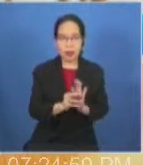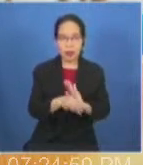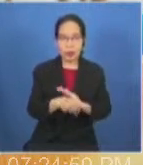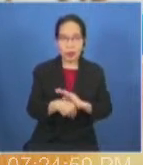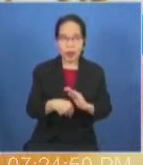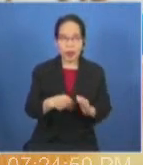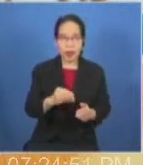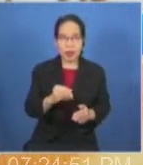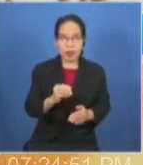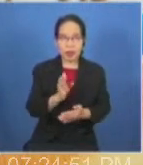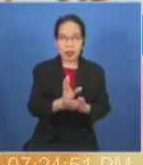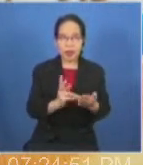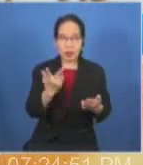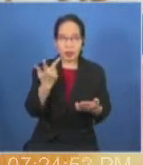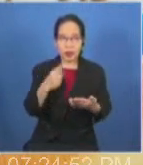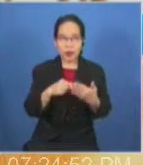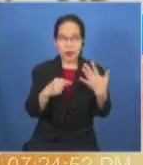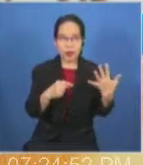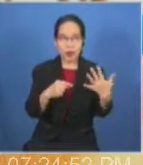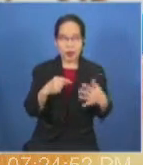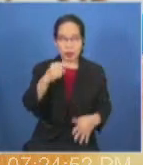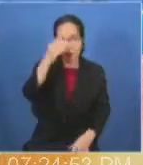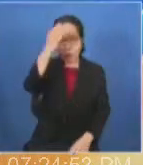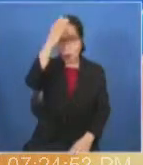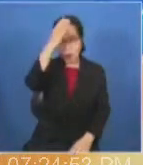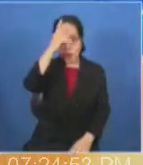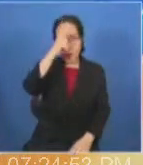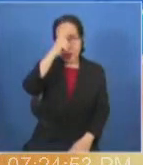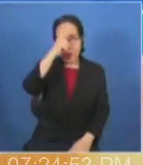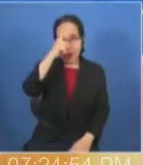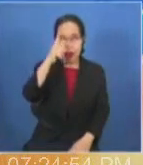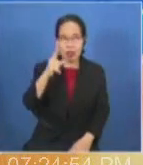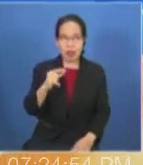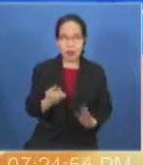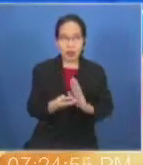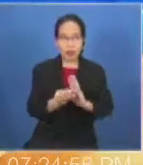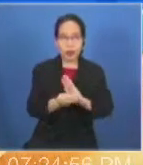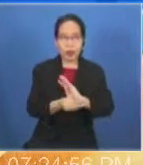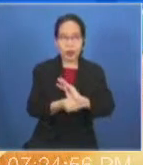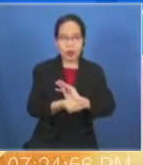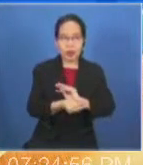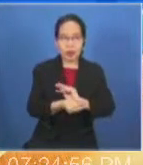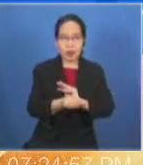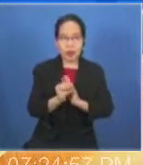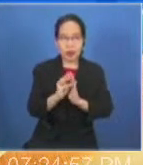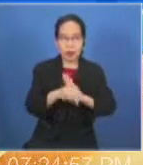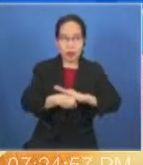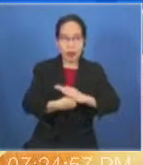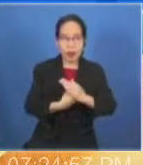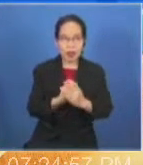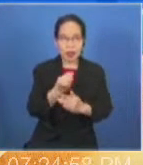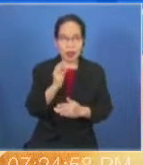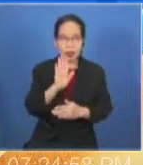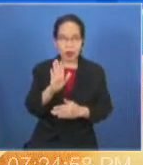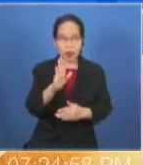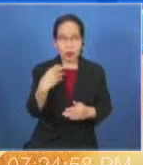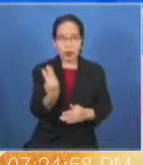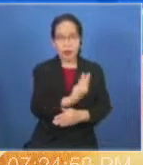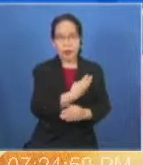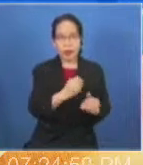components of or members that are above the earth. It says in Colossians chapter 3,